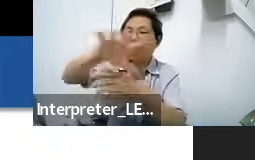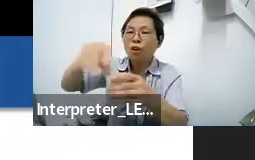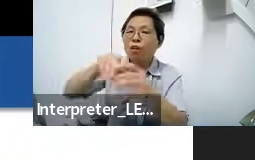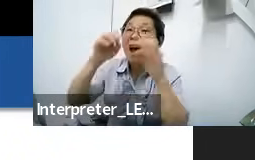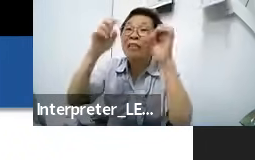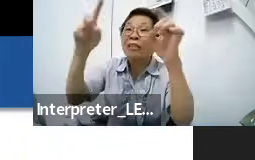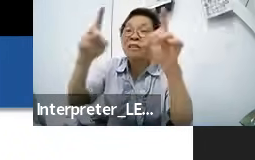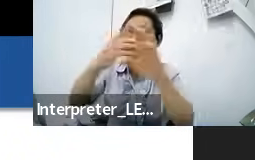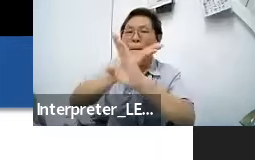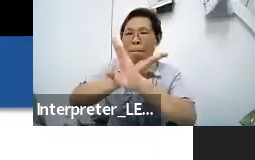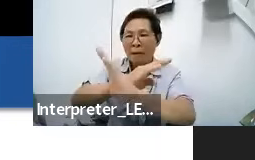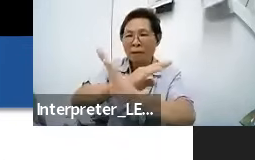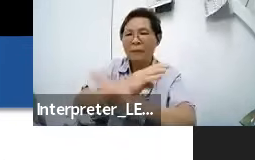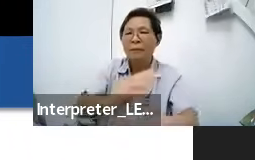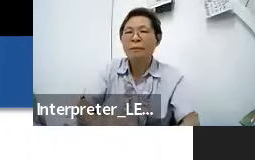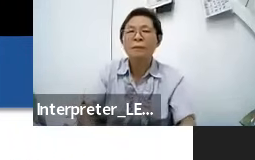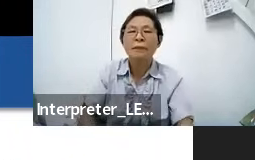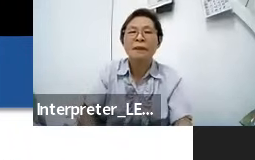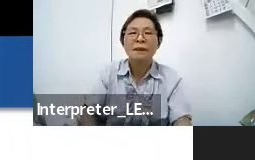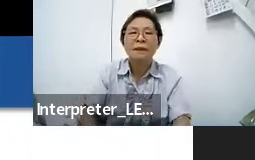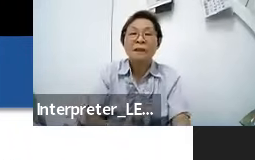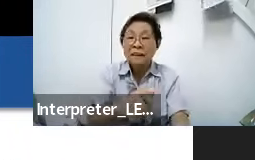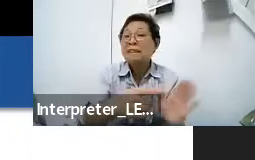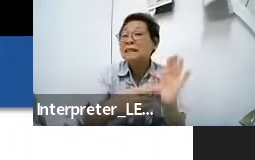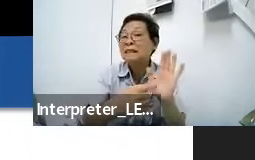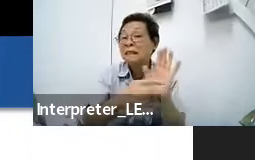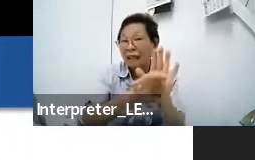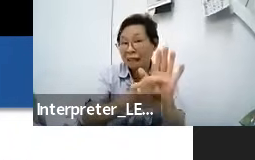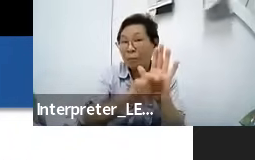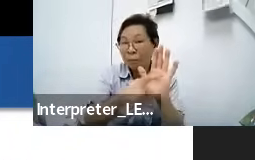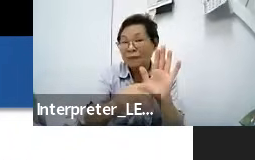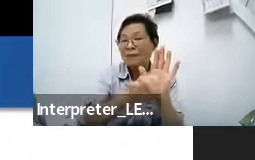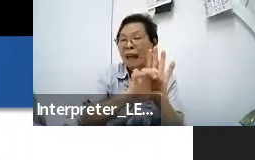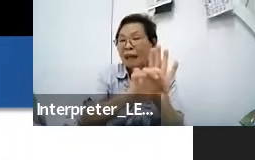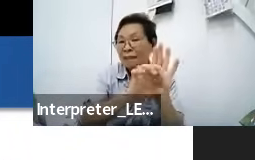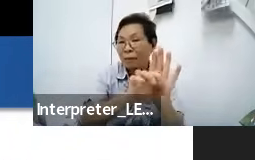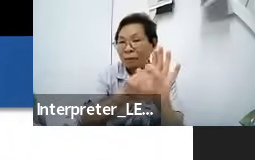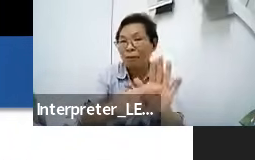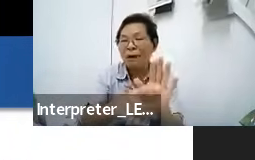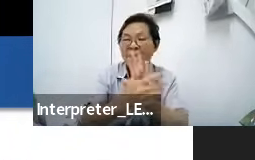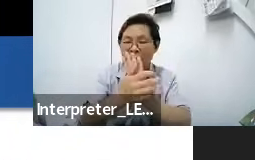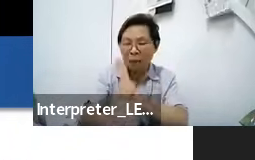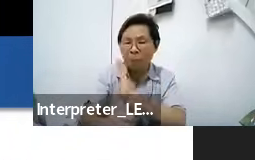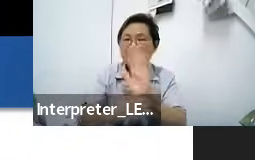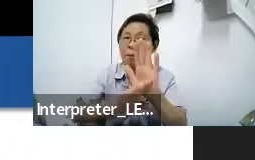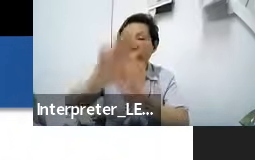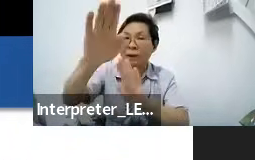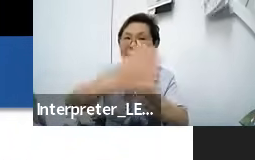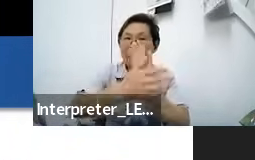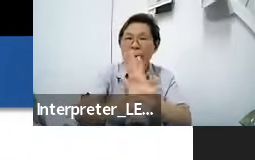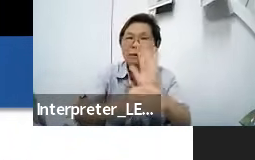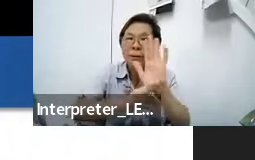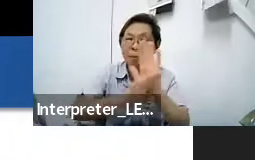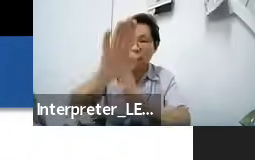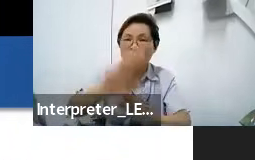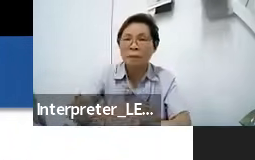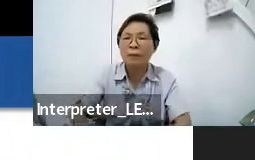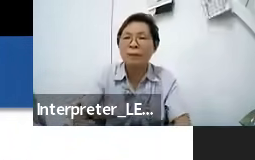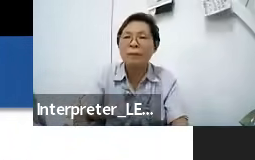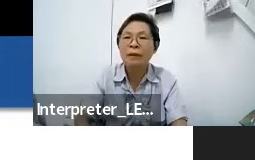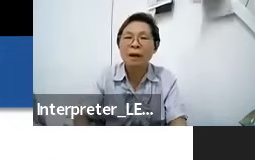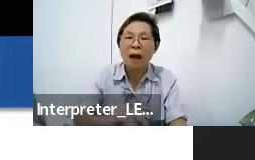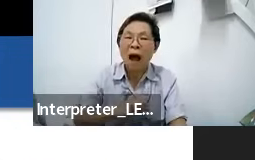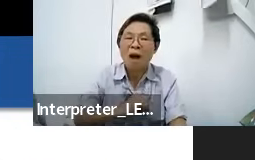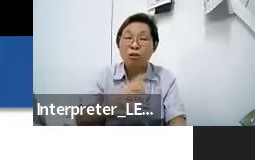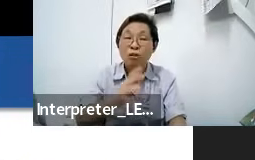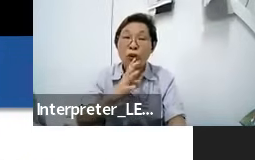Next. So this is one of the examples of the capacity building pillars that I was